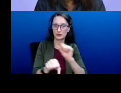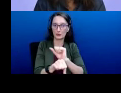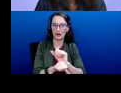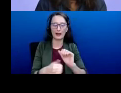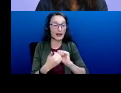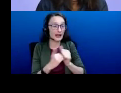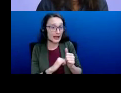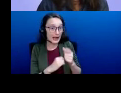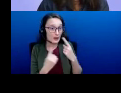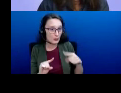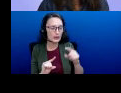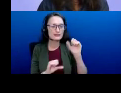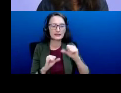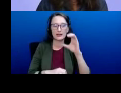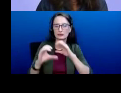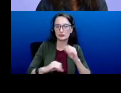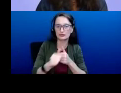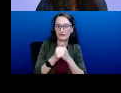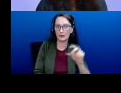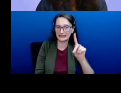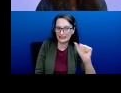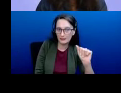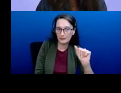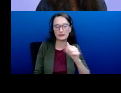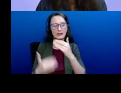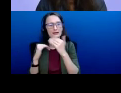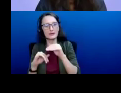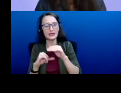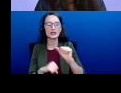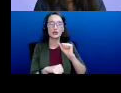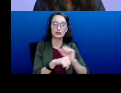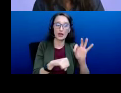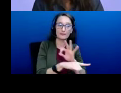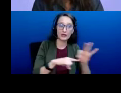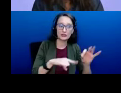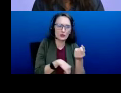disability, limitation, job function, or accommodation.